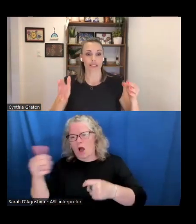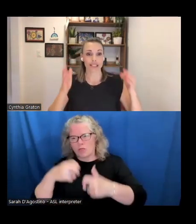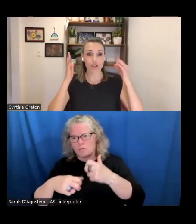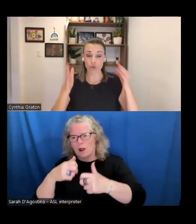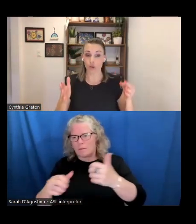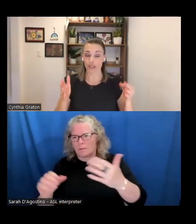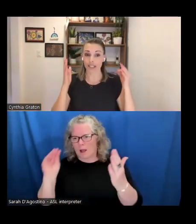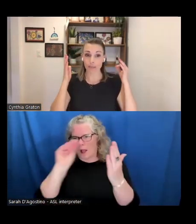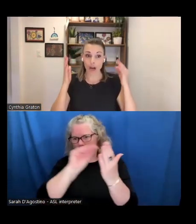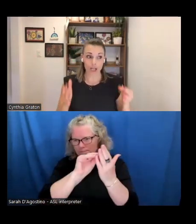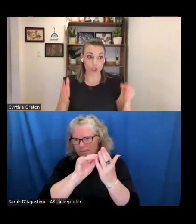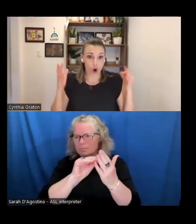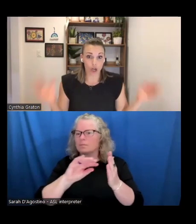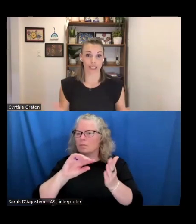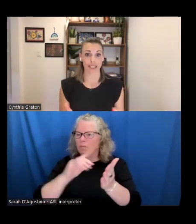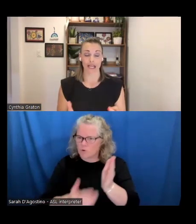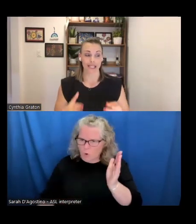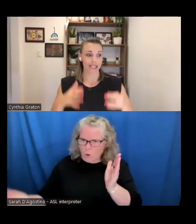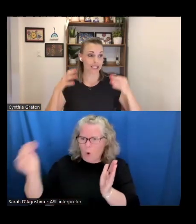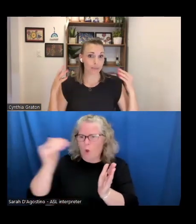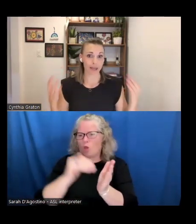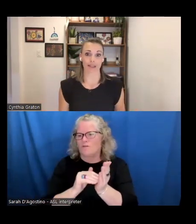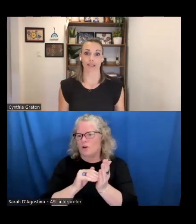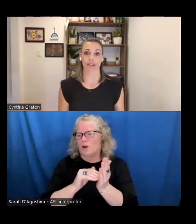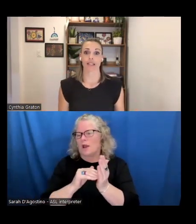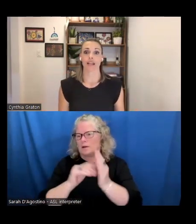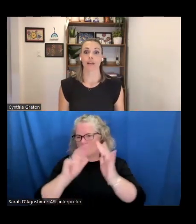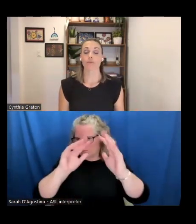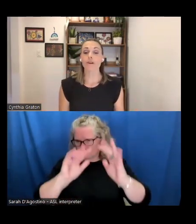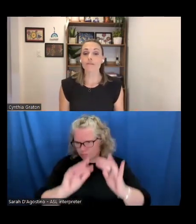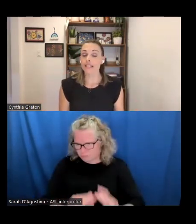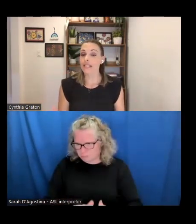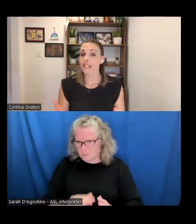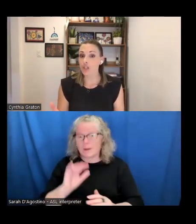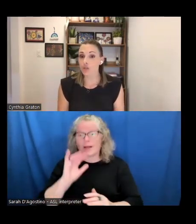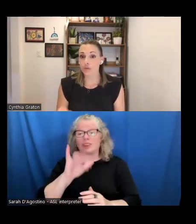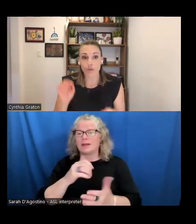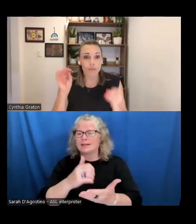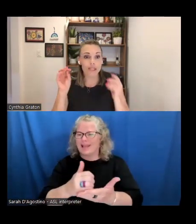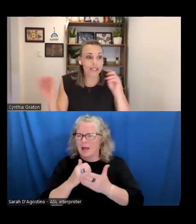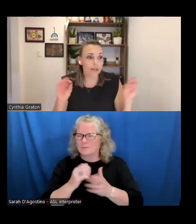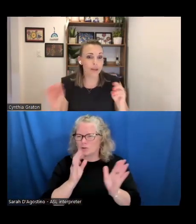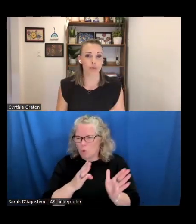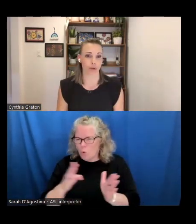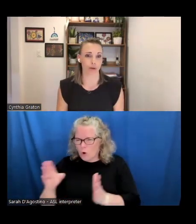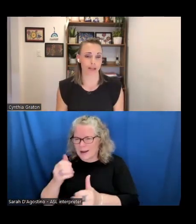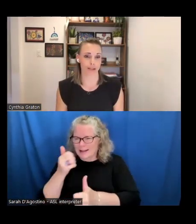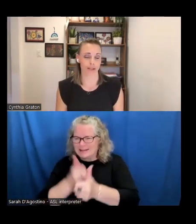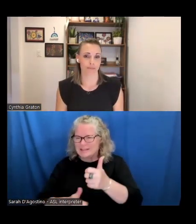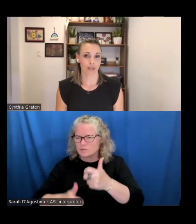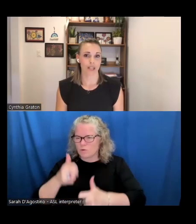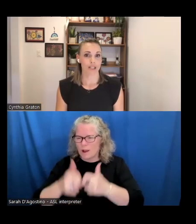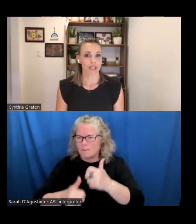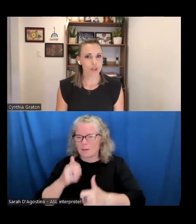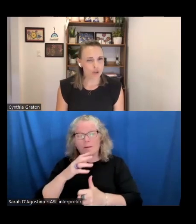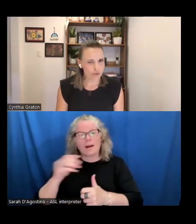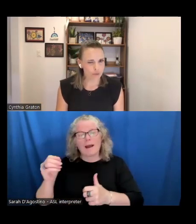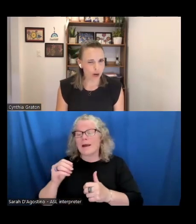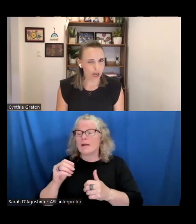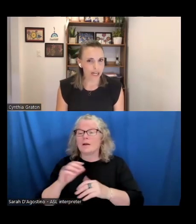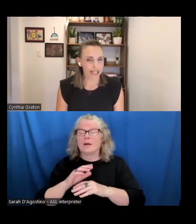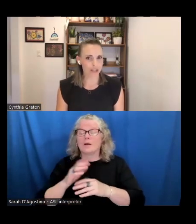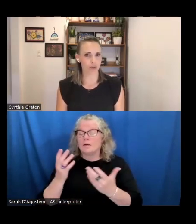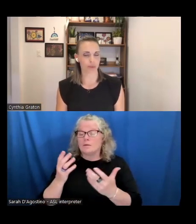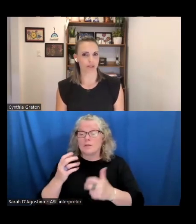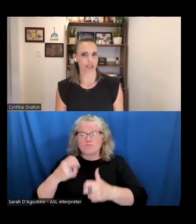tool keeps us organized, systematic, and prevents issue from slipping through the cracks. So